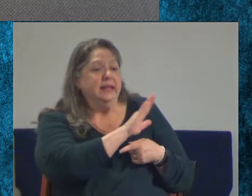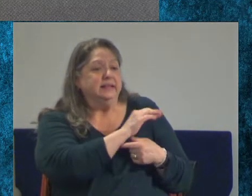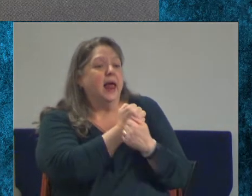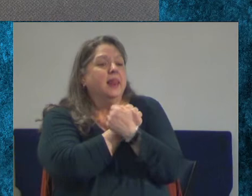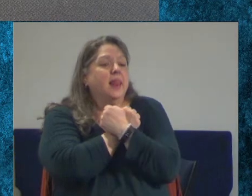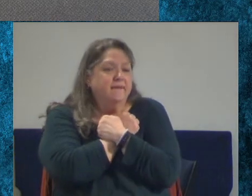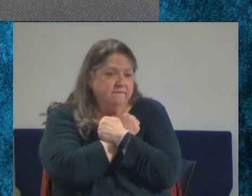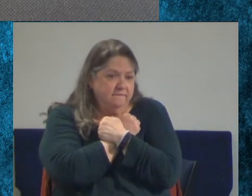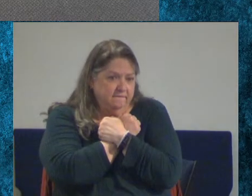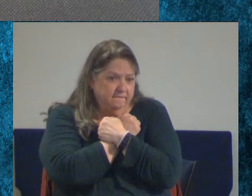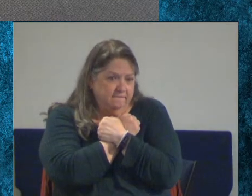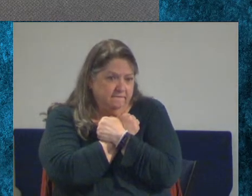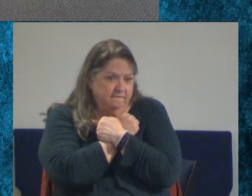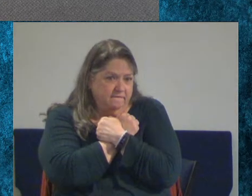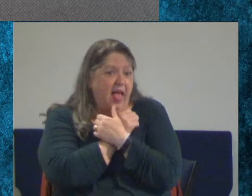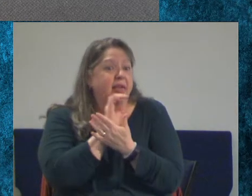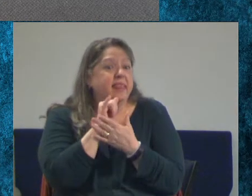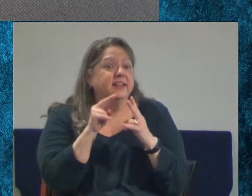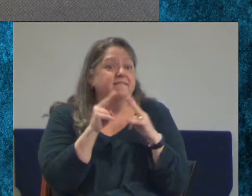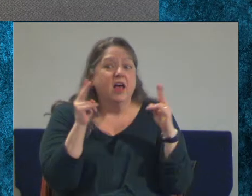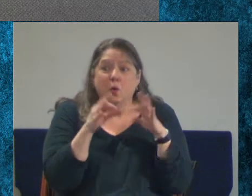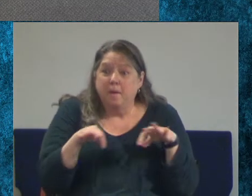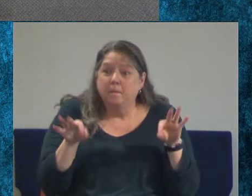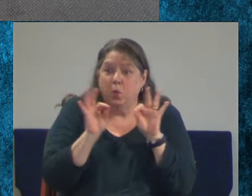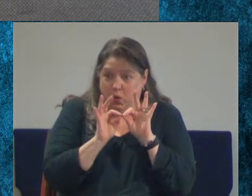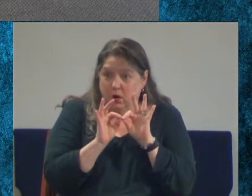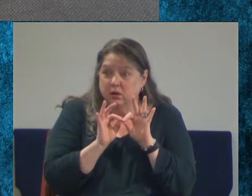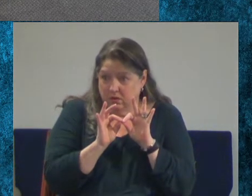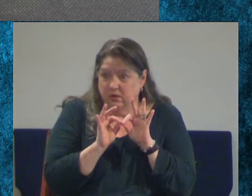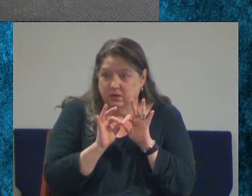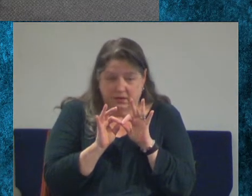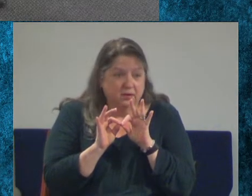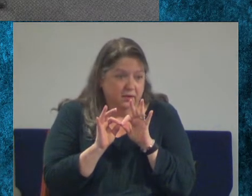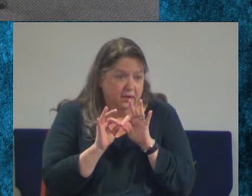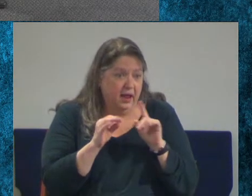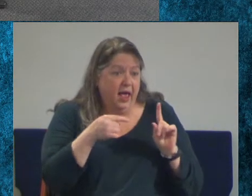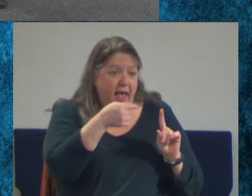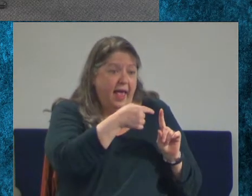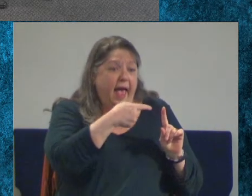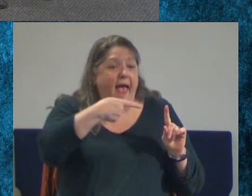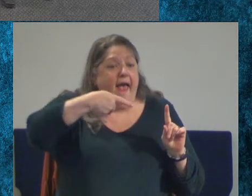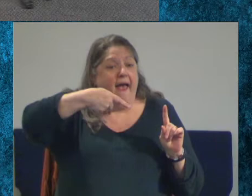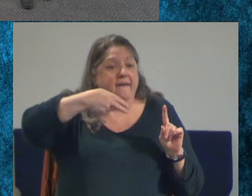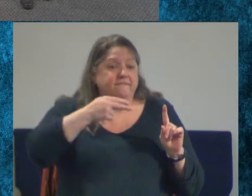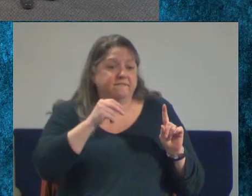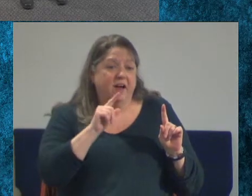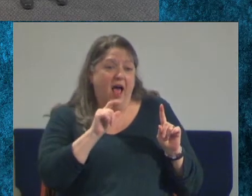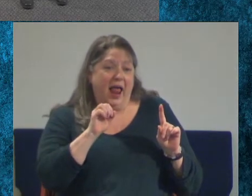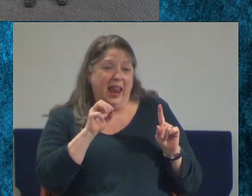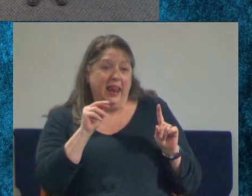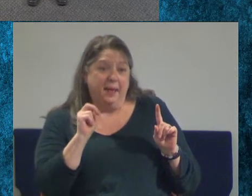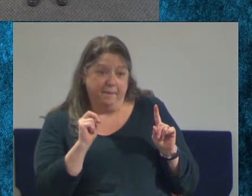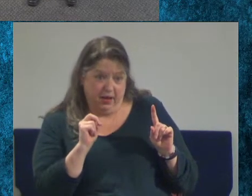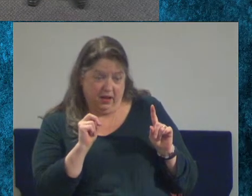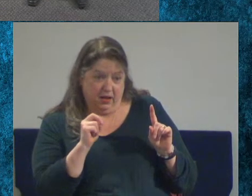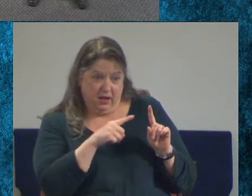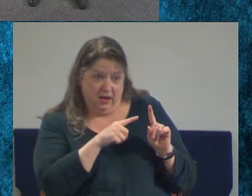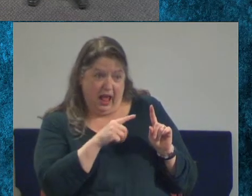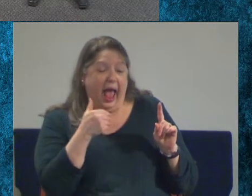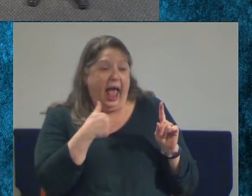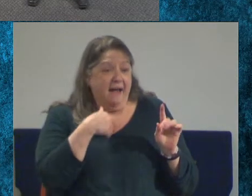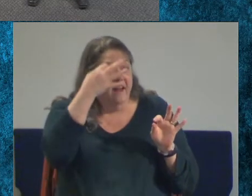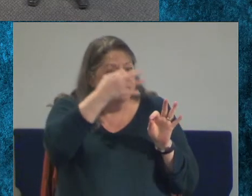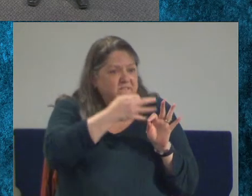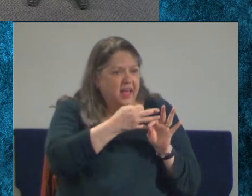And it's very, very important what he's doing there. You see, Philemon's, the object of Philemon's faith was the Lord